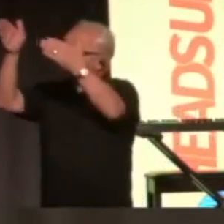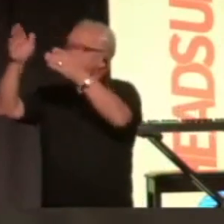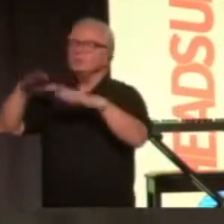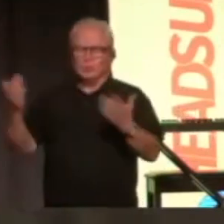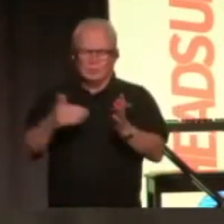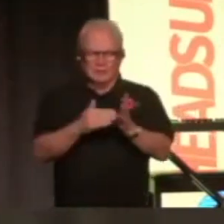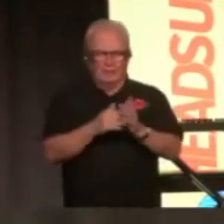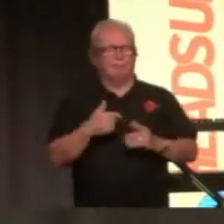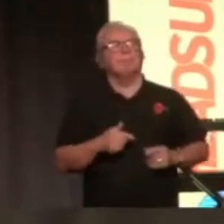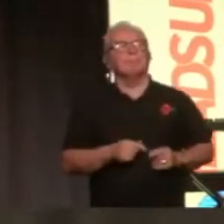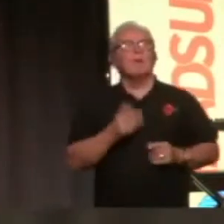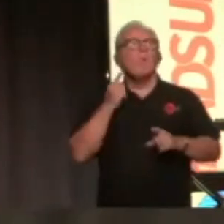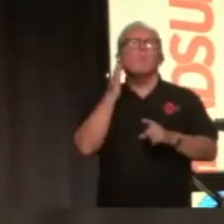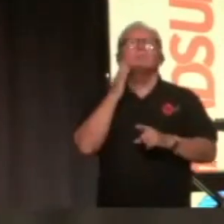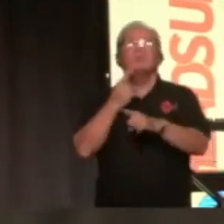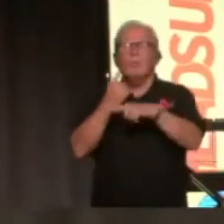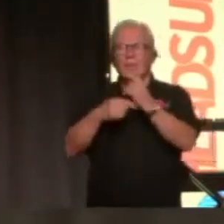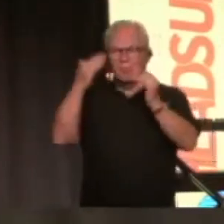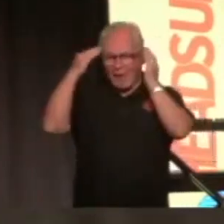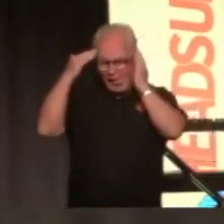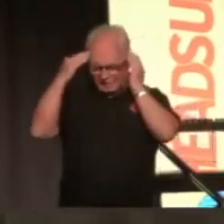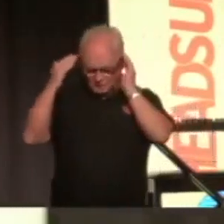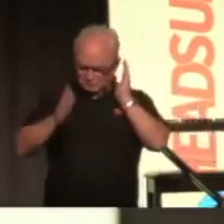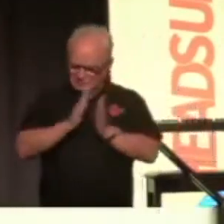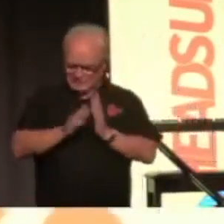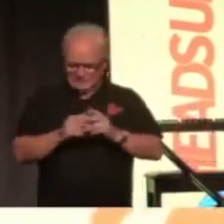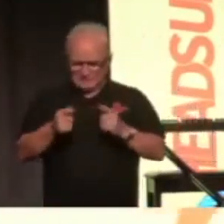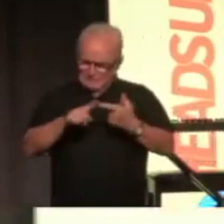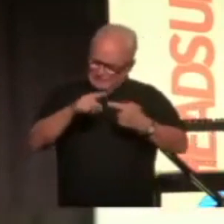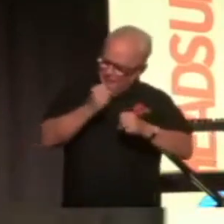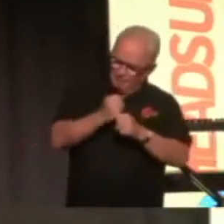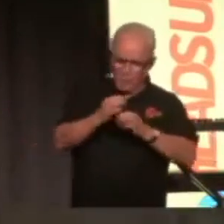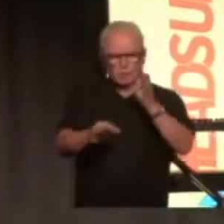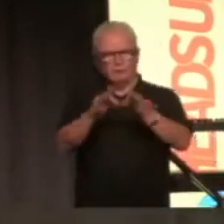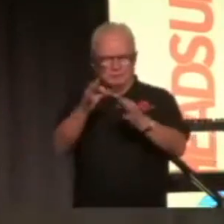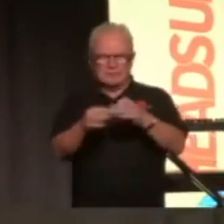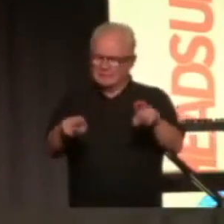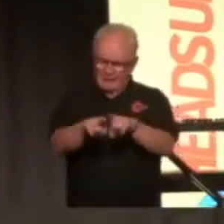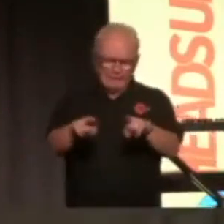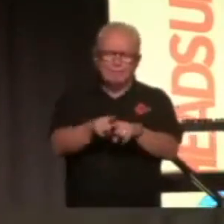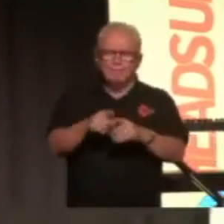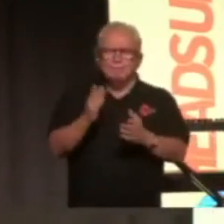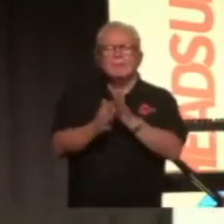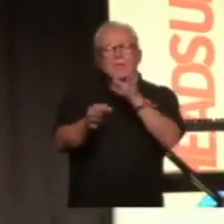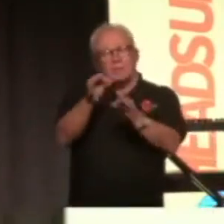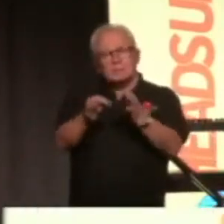The head speaks of government. Okay?